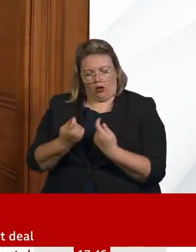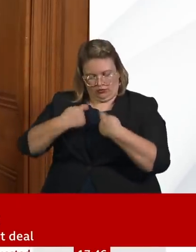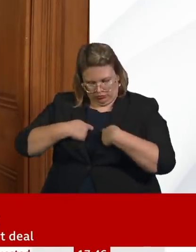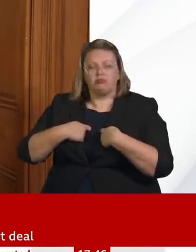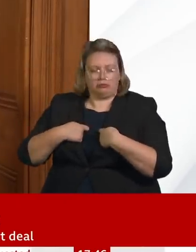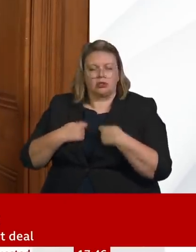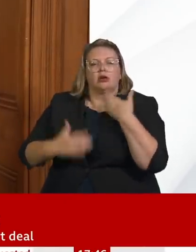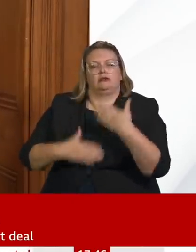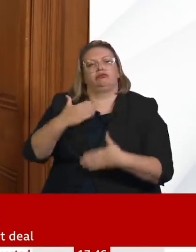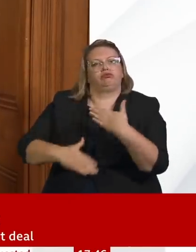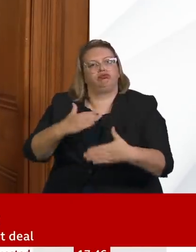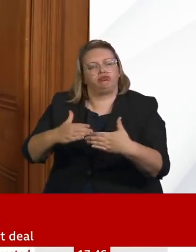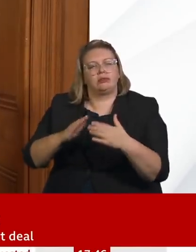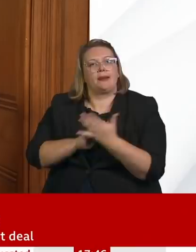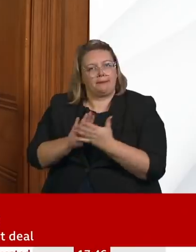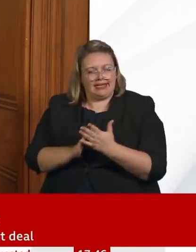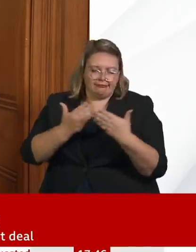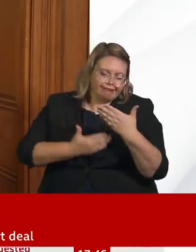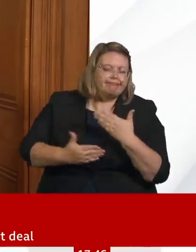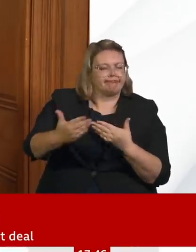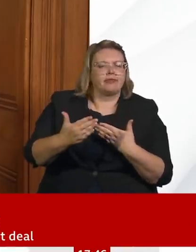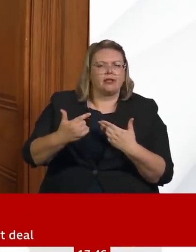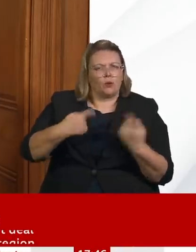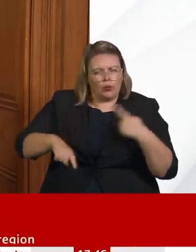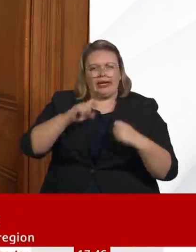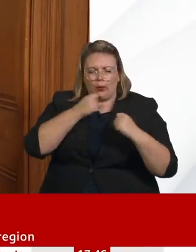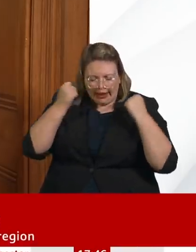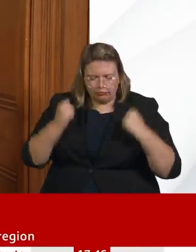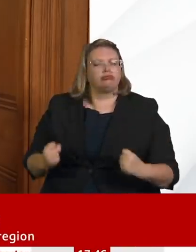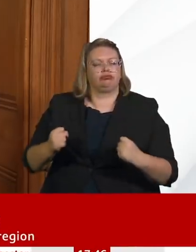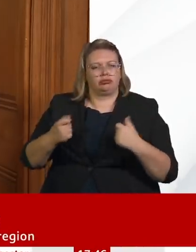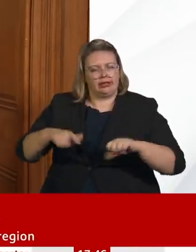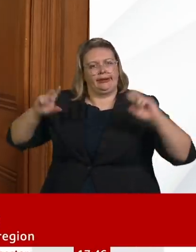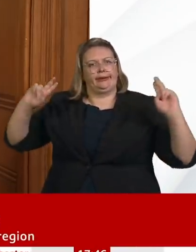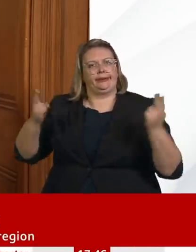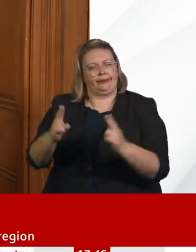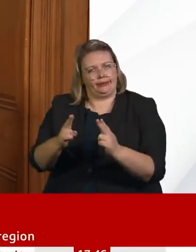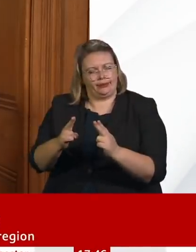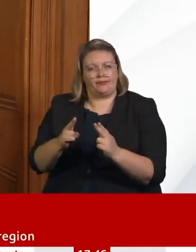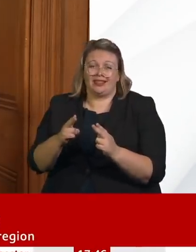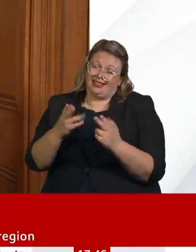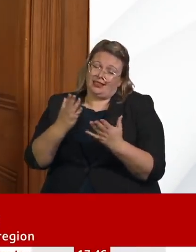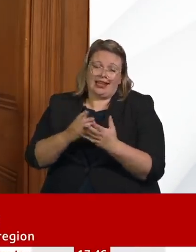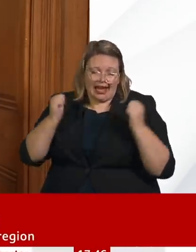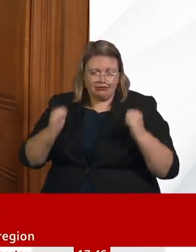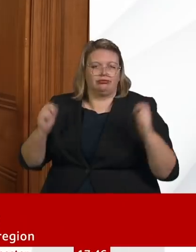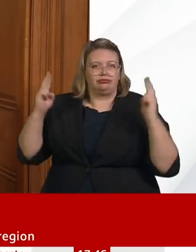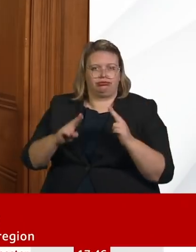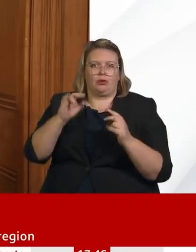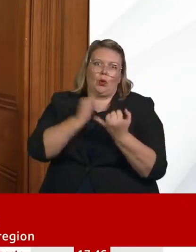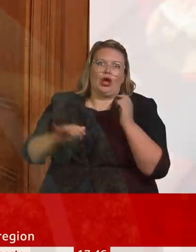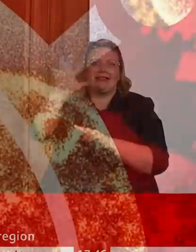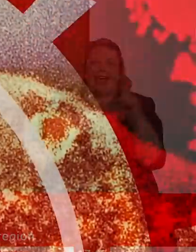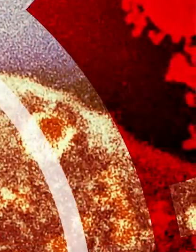that are on the website, then I've no doubt that we can drive it down, particularly in those badly affected areas. Thanks very much,